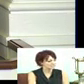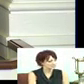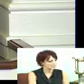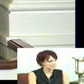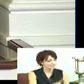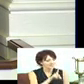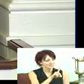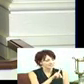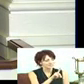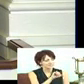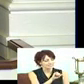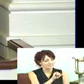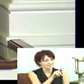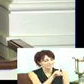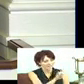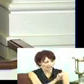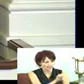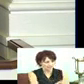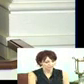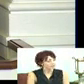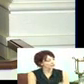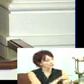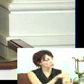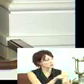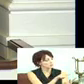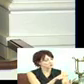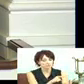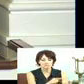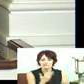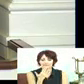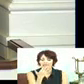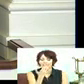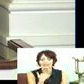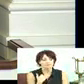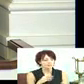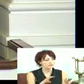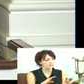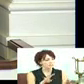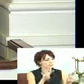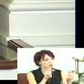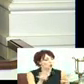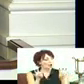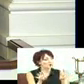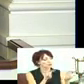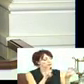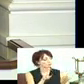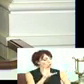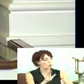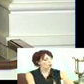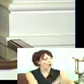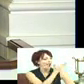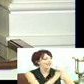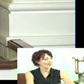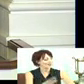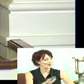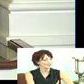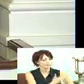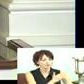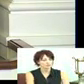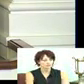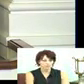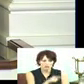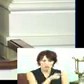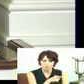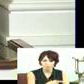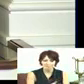And Maggie was always there too, singing in the choir. Well, the cancer got worse, and as the end drew